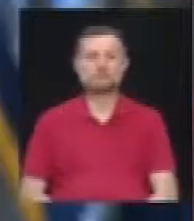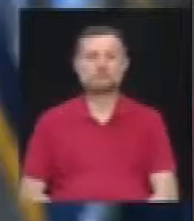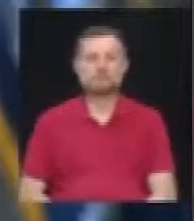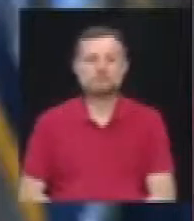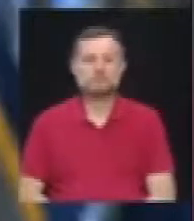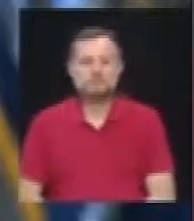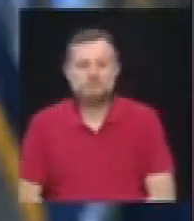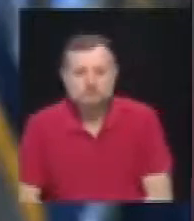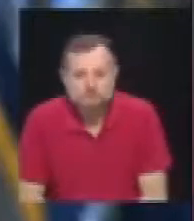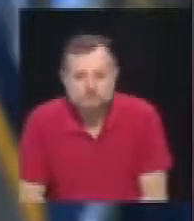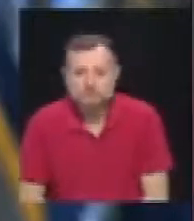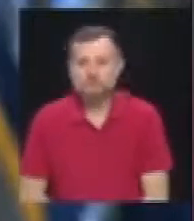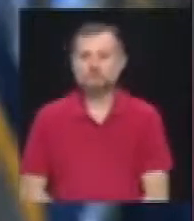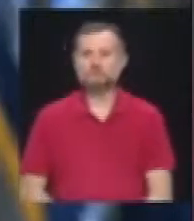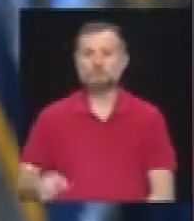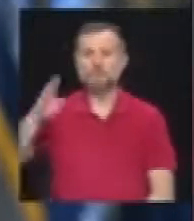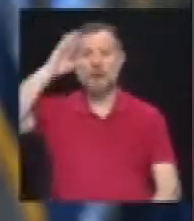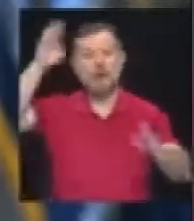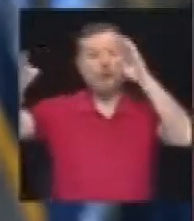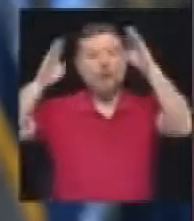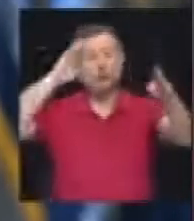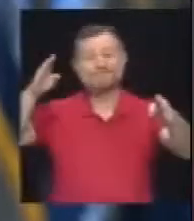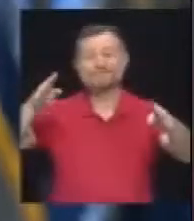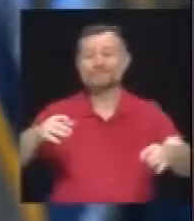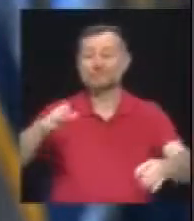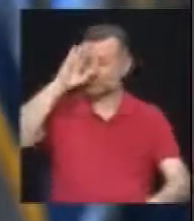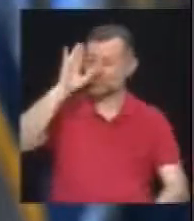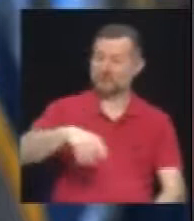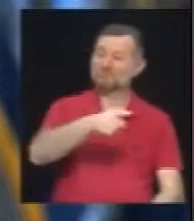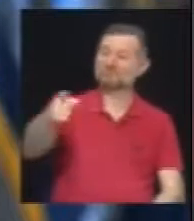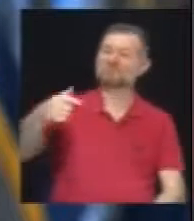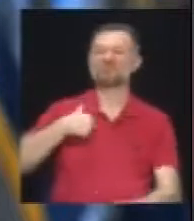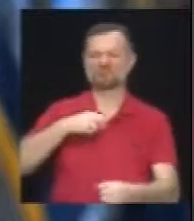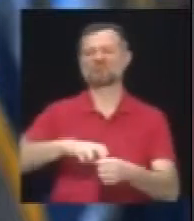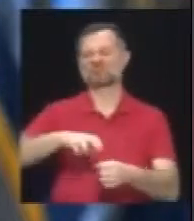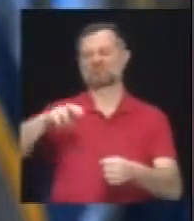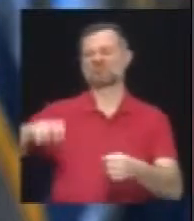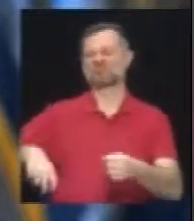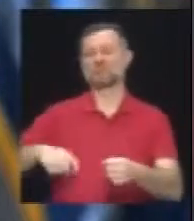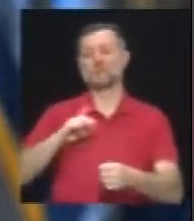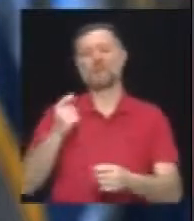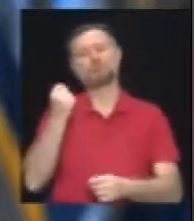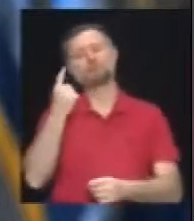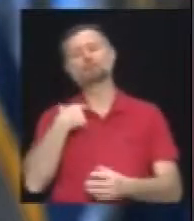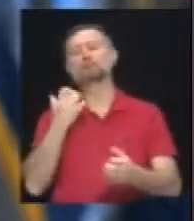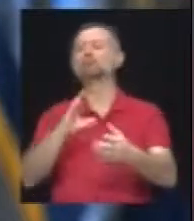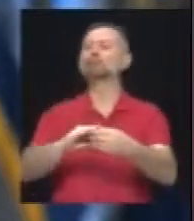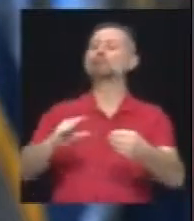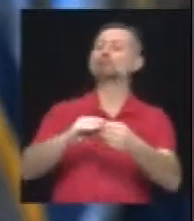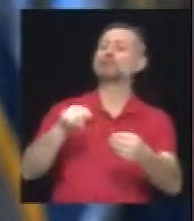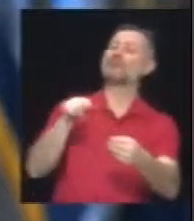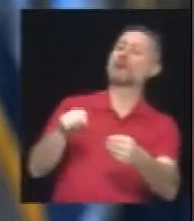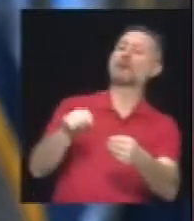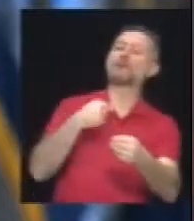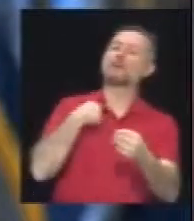Hello. As you probably know, I'm stepping aside as your governor. I wanted to share some thoughts with you that I've been thinking about over the past